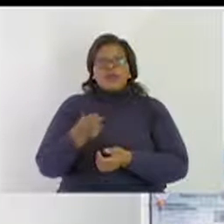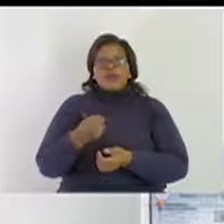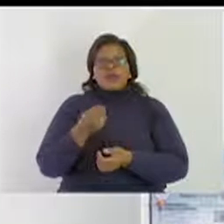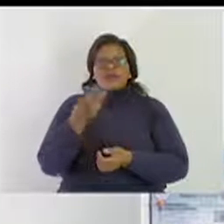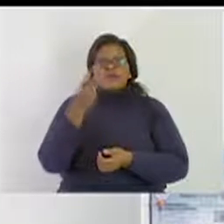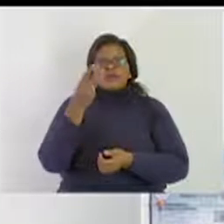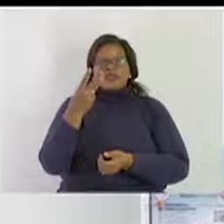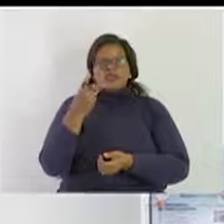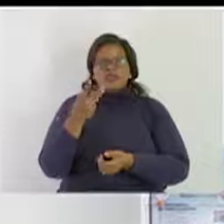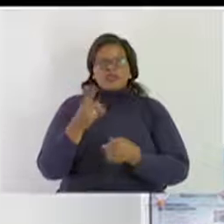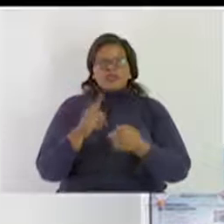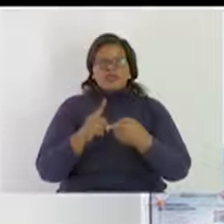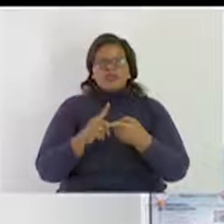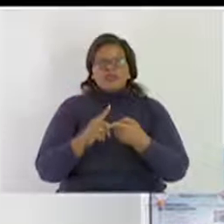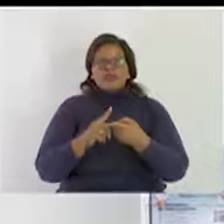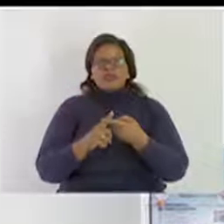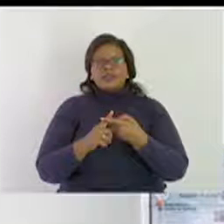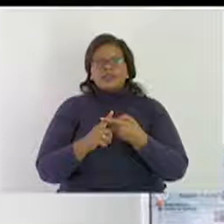plus